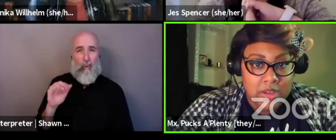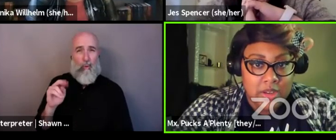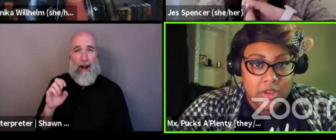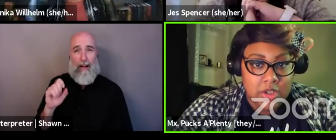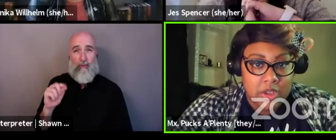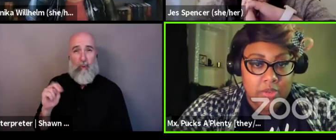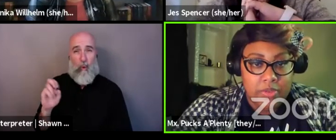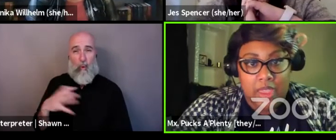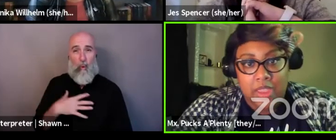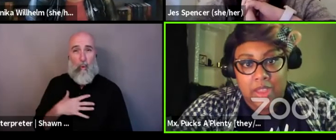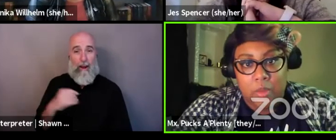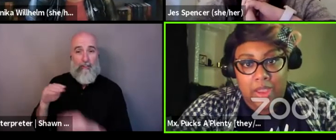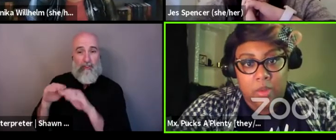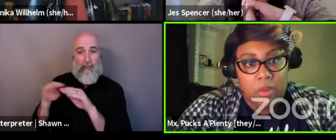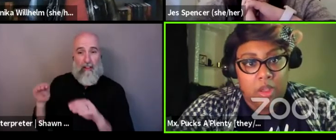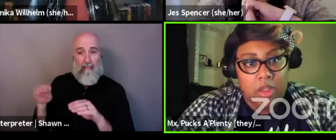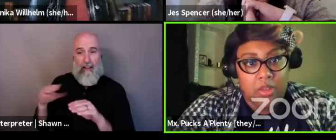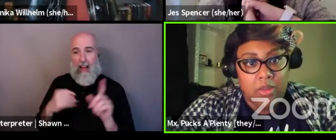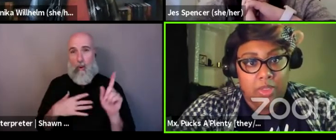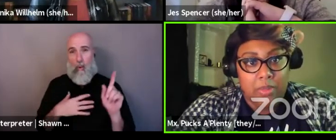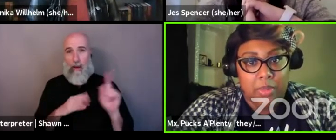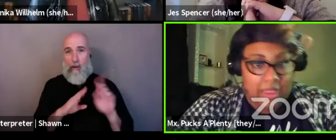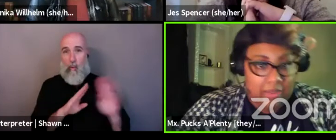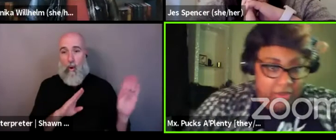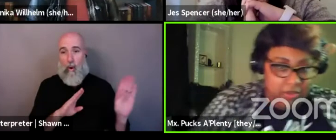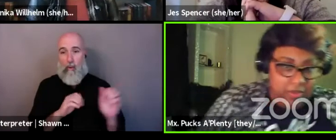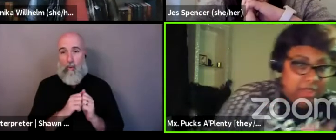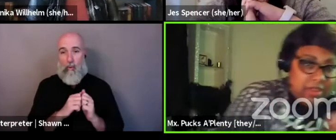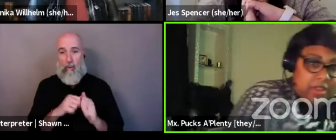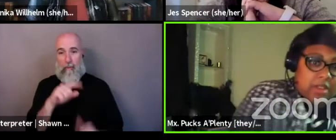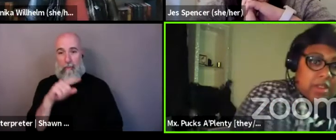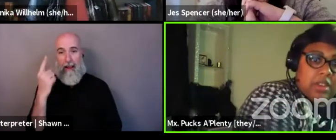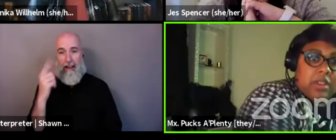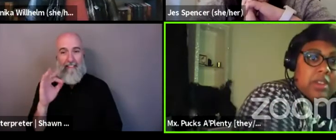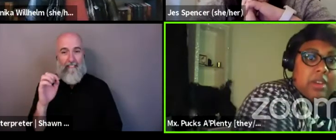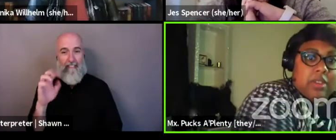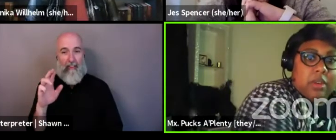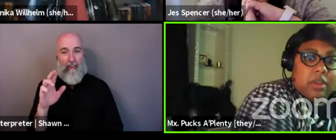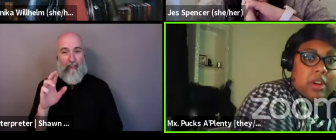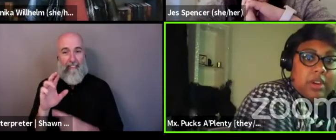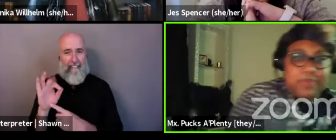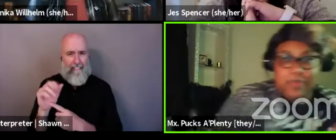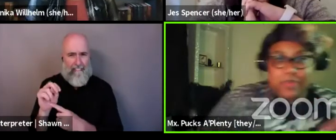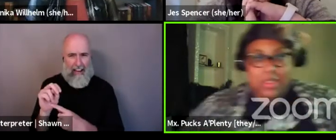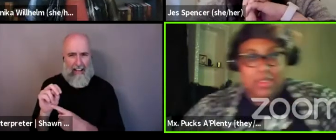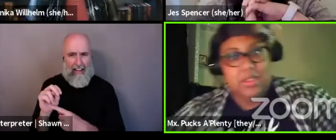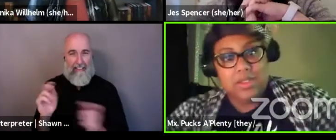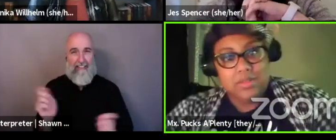white shelf and a white wall with black feather fan there in the corner.